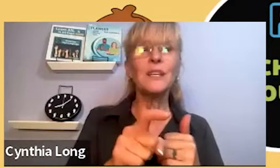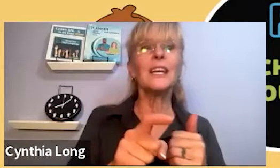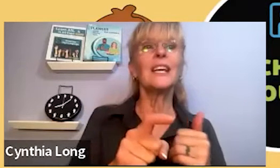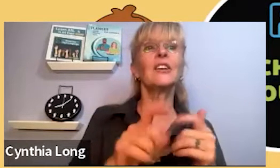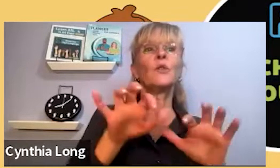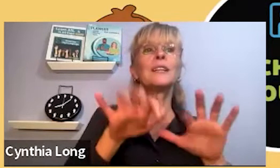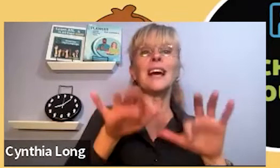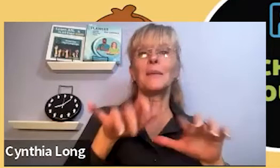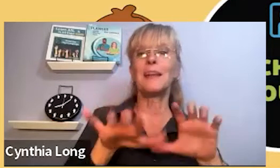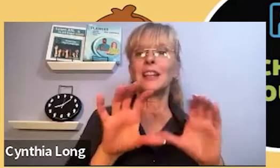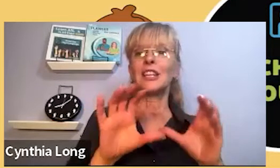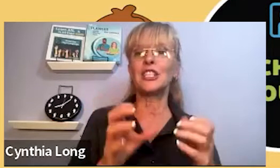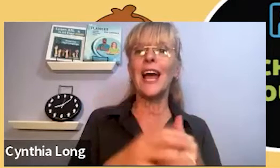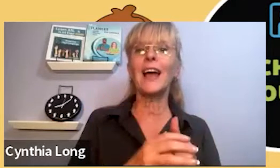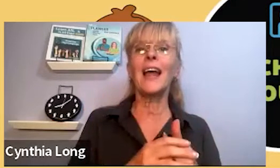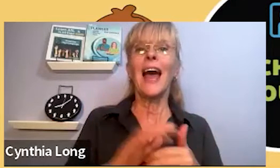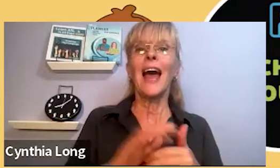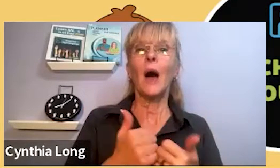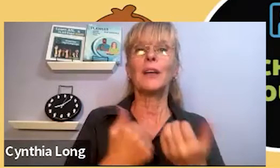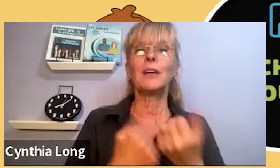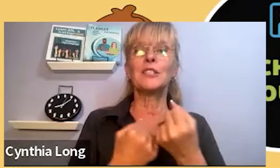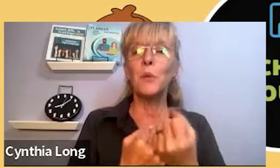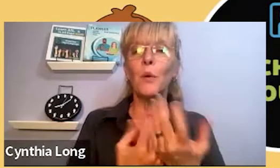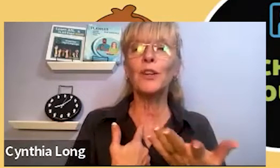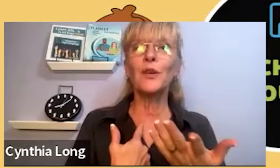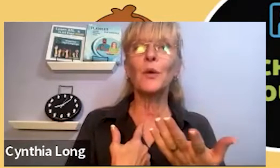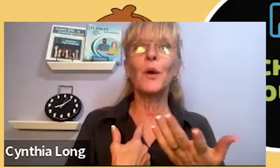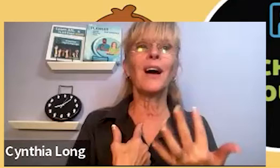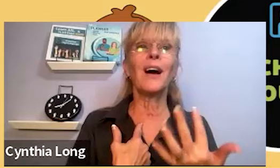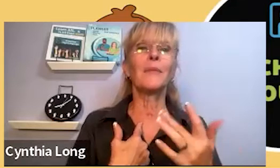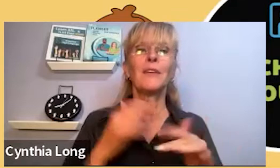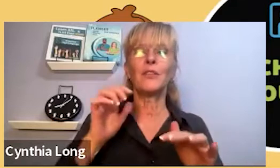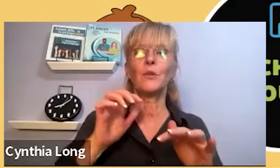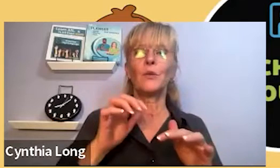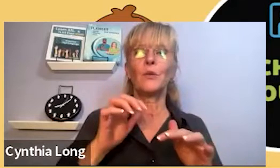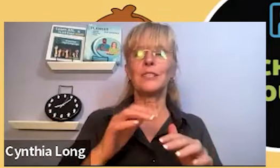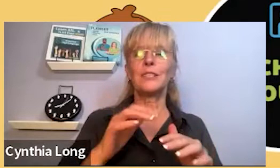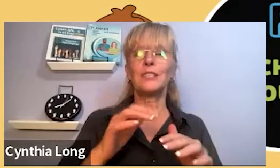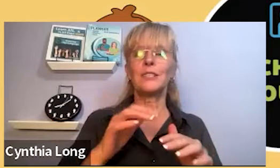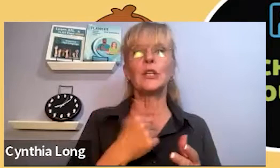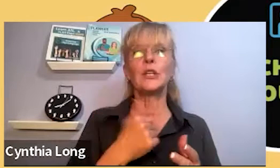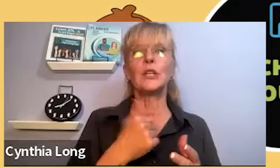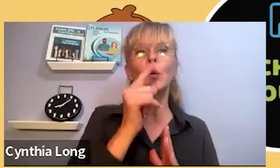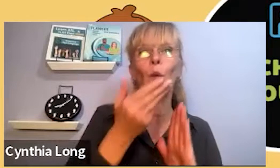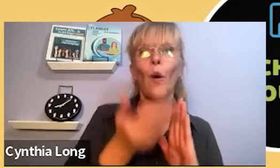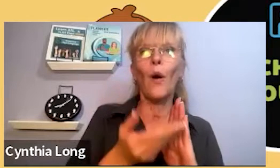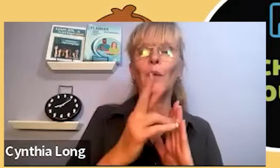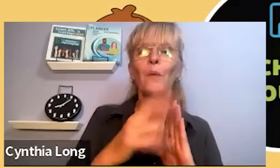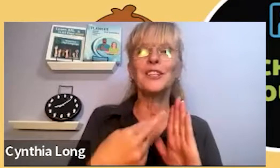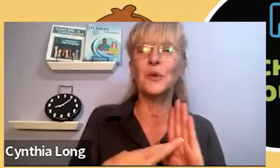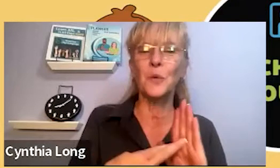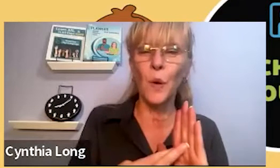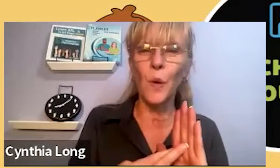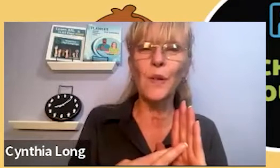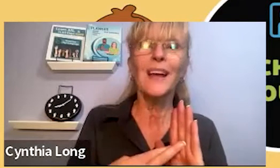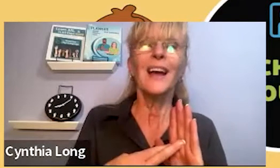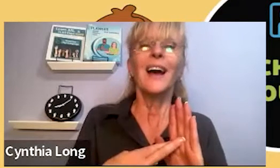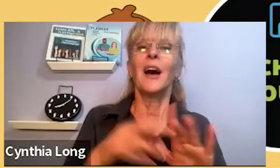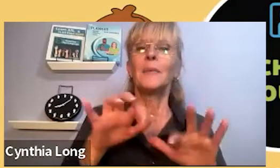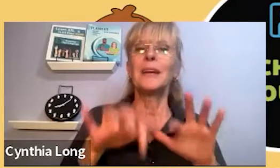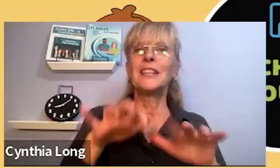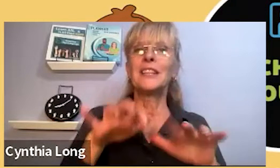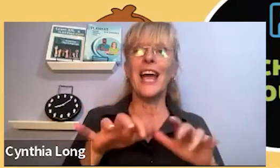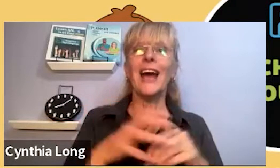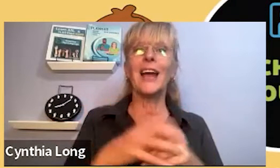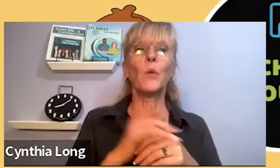there's anything that you need. You can type that in the chat, how we can support you. If you just let us know who you are, what is your